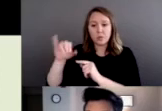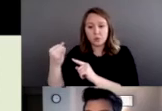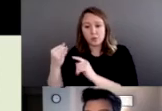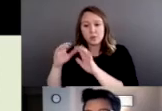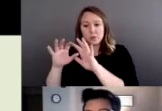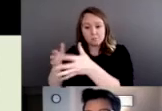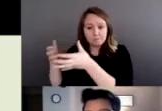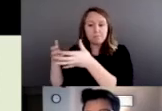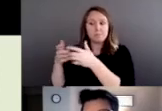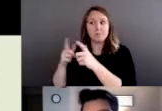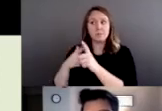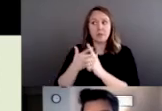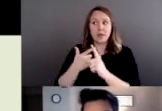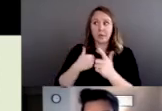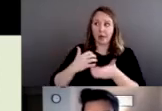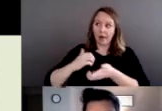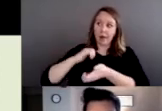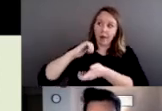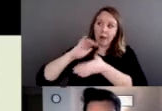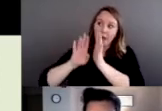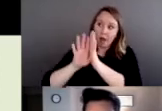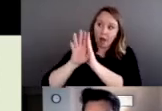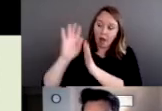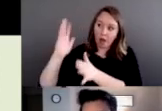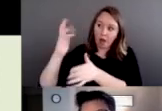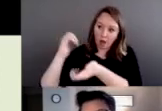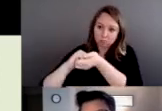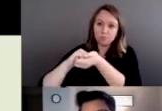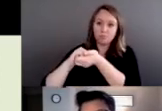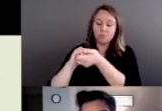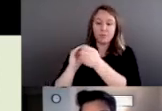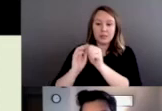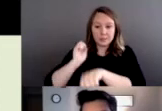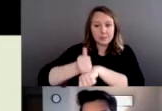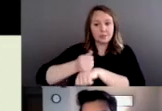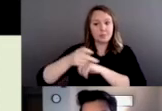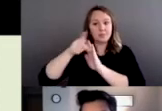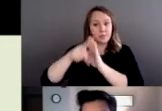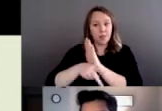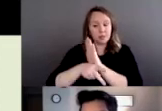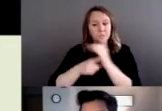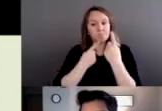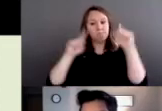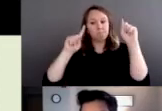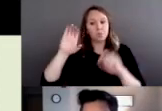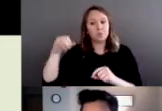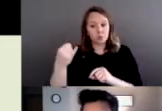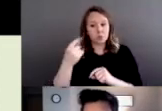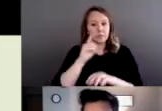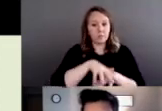get policies that will help us. So right now we have the MMIW and the